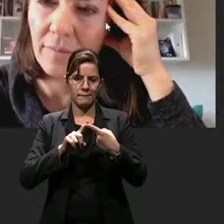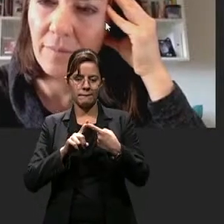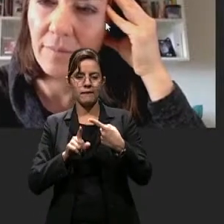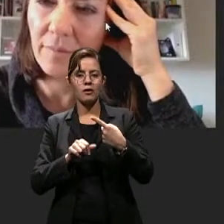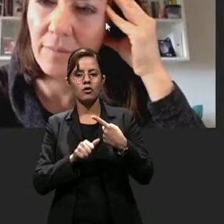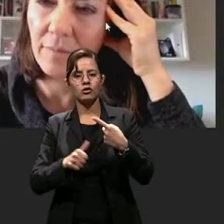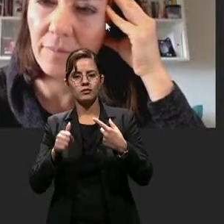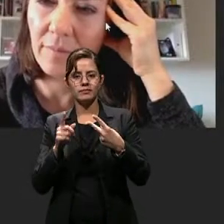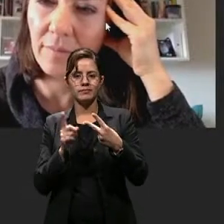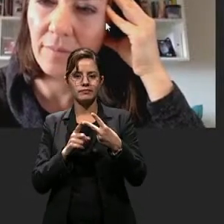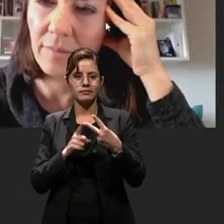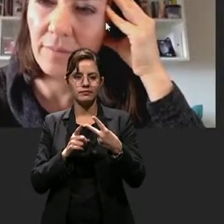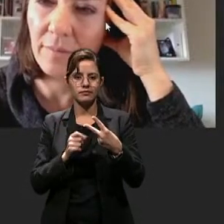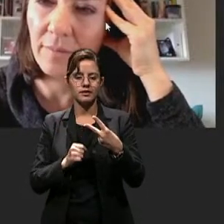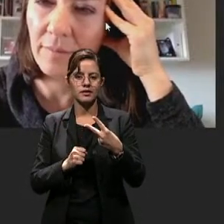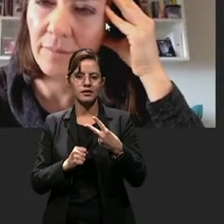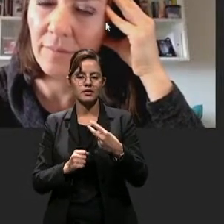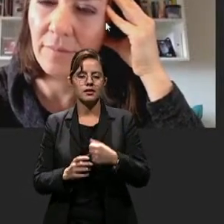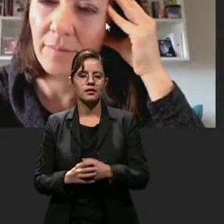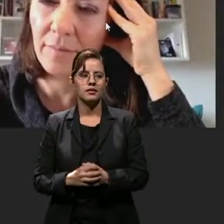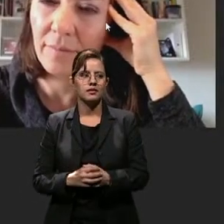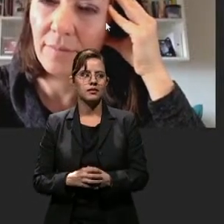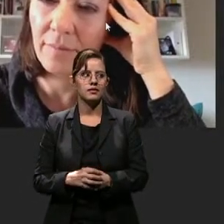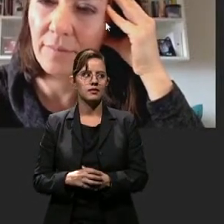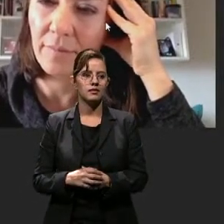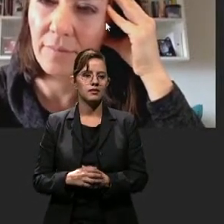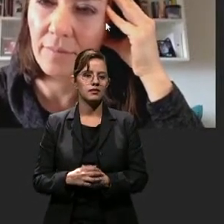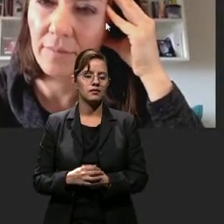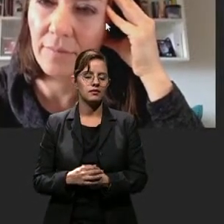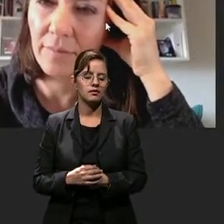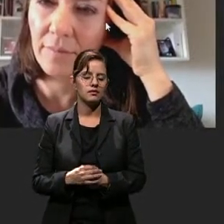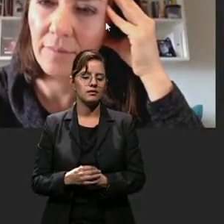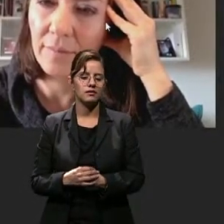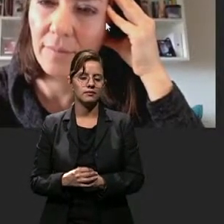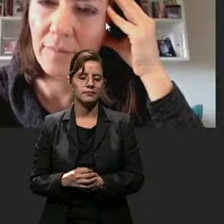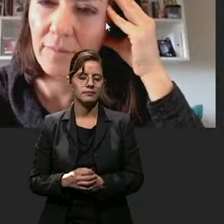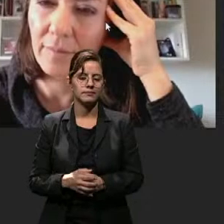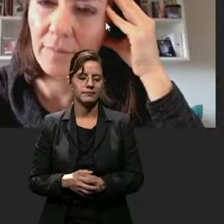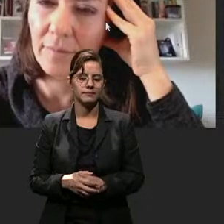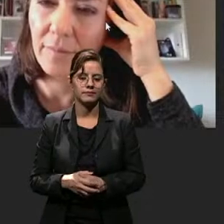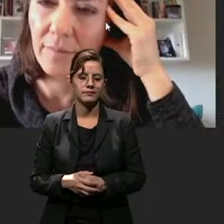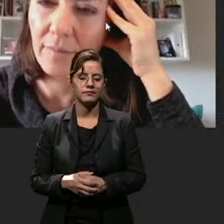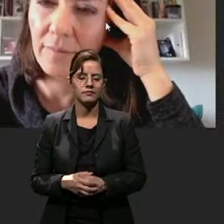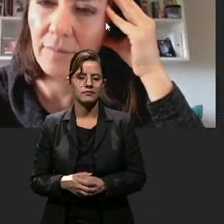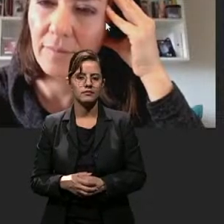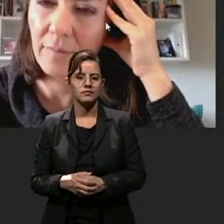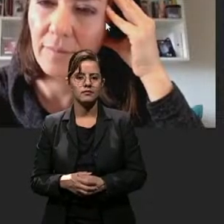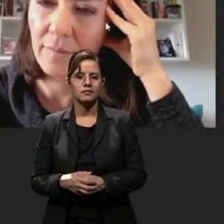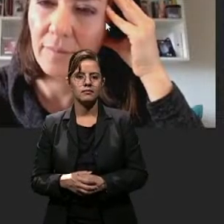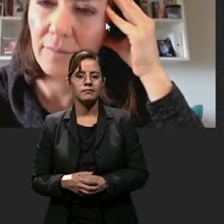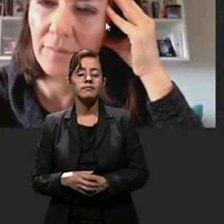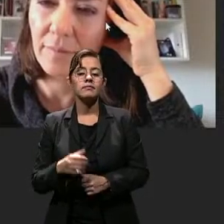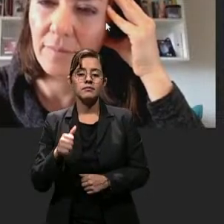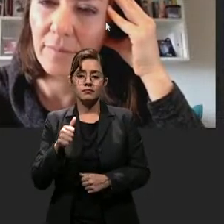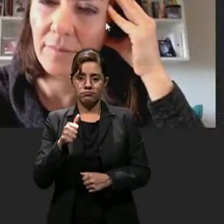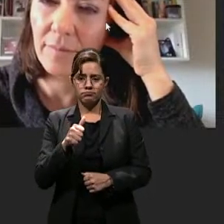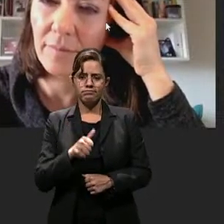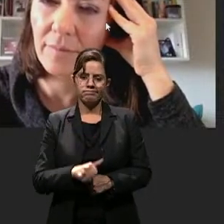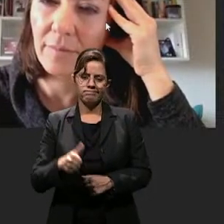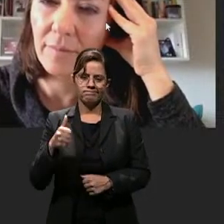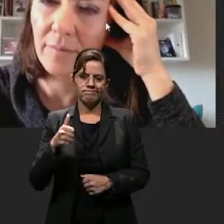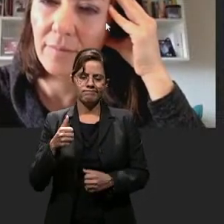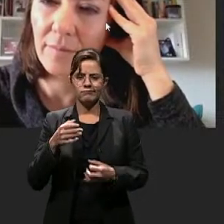A different dimension has to do with the intervention of